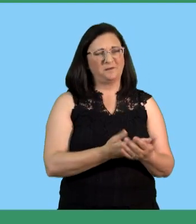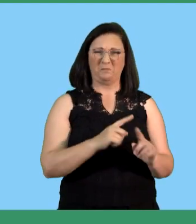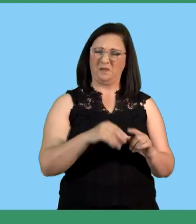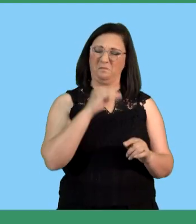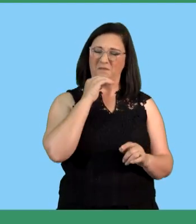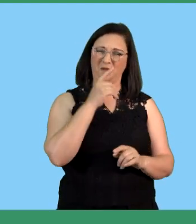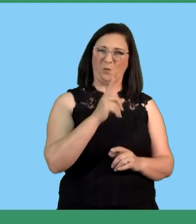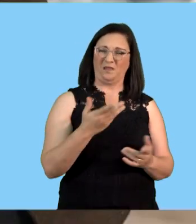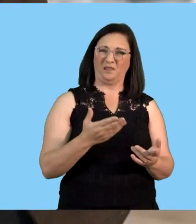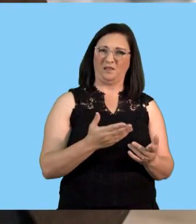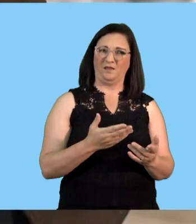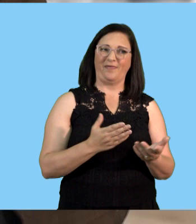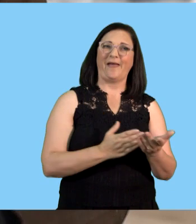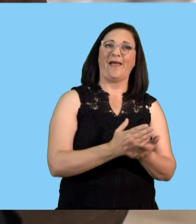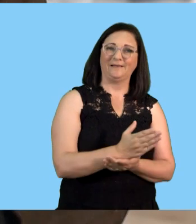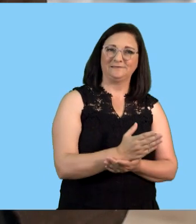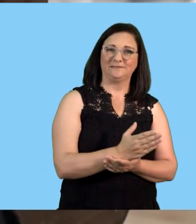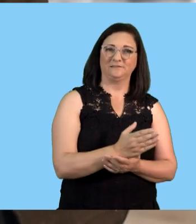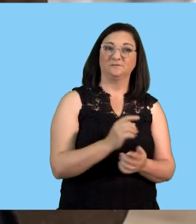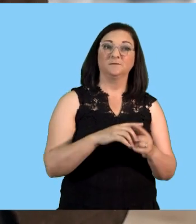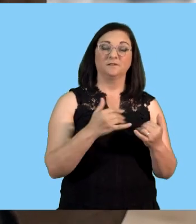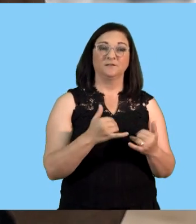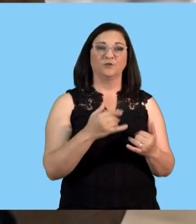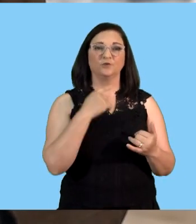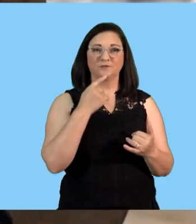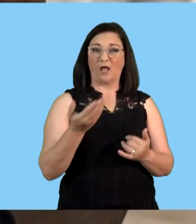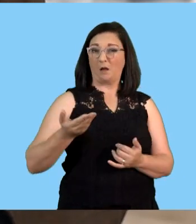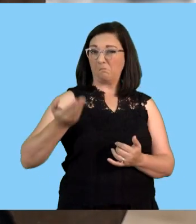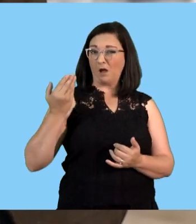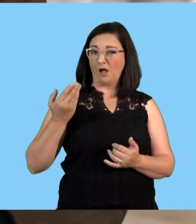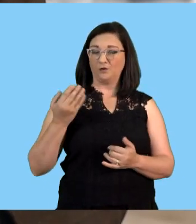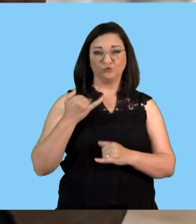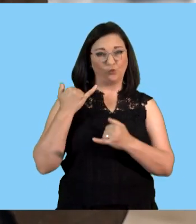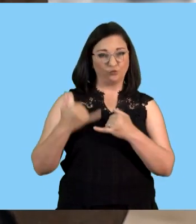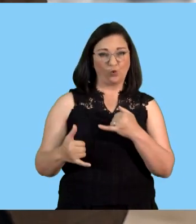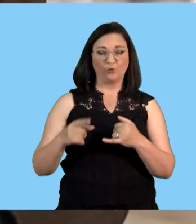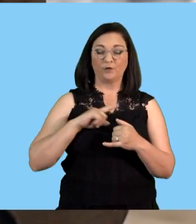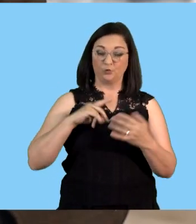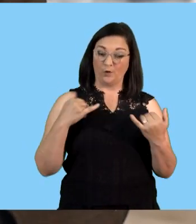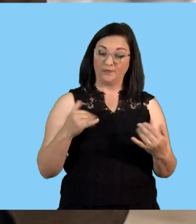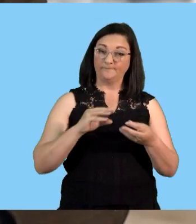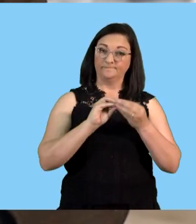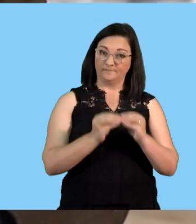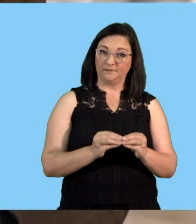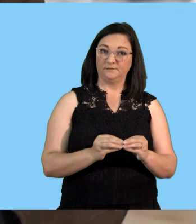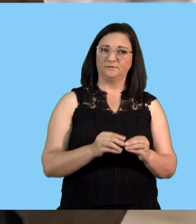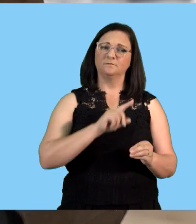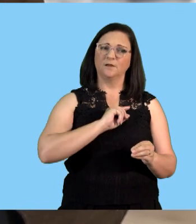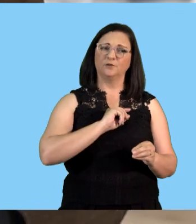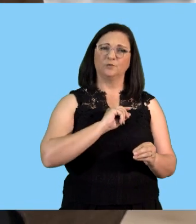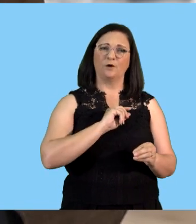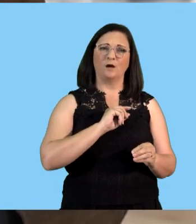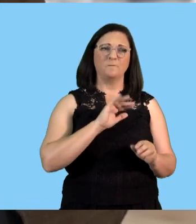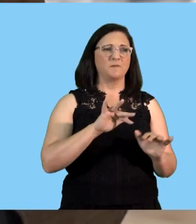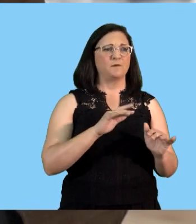by information now? Right, remember, it's all about redressing the imbalances of the past. So we are saying consumers need to